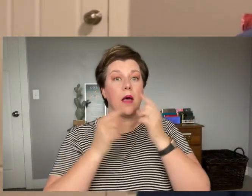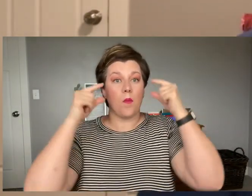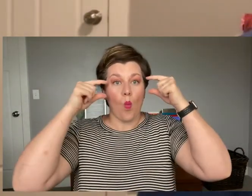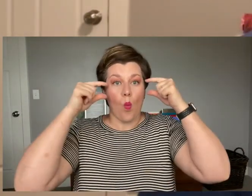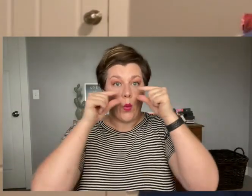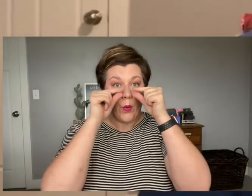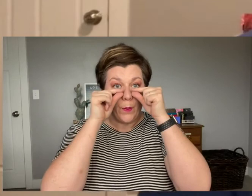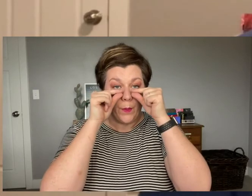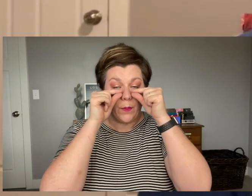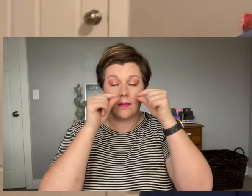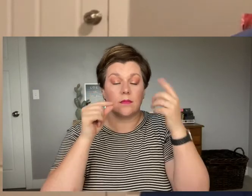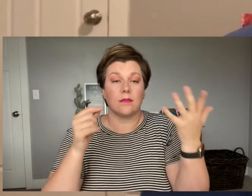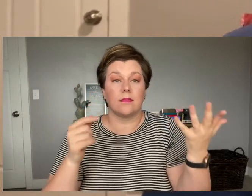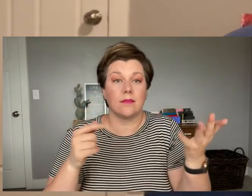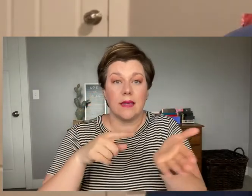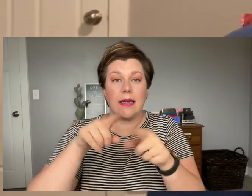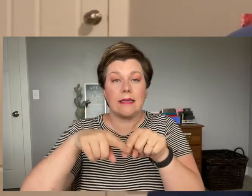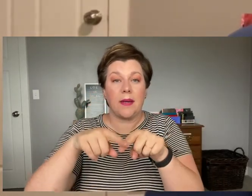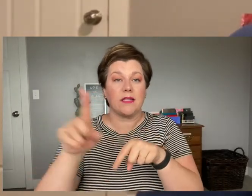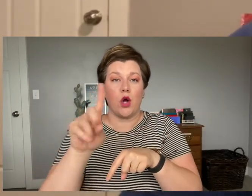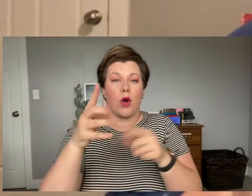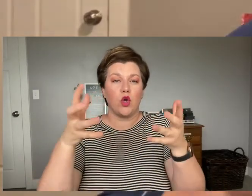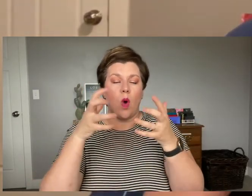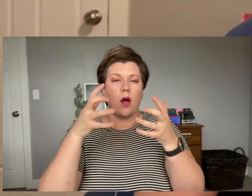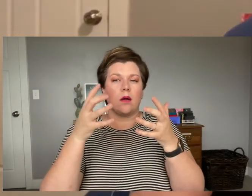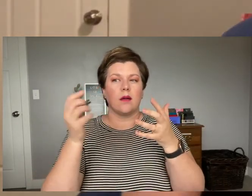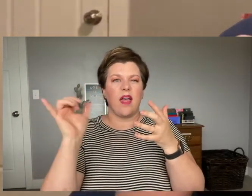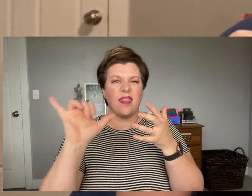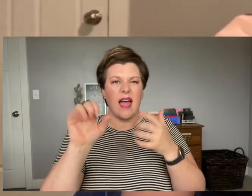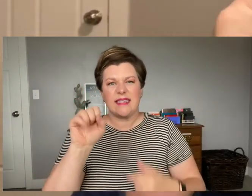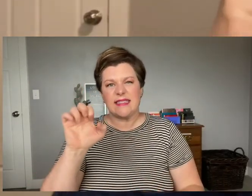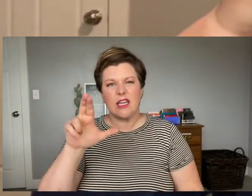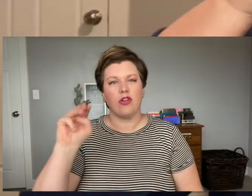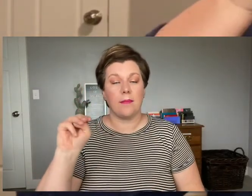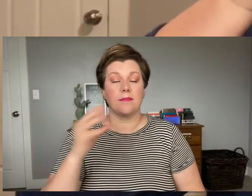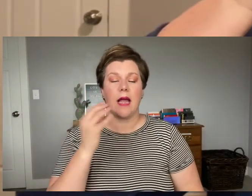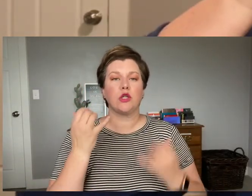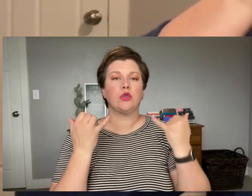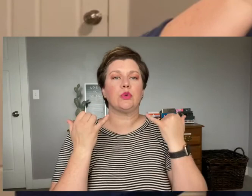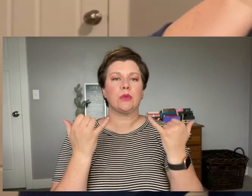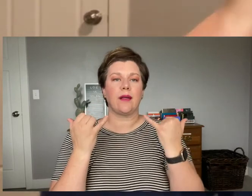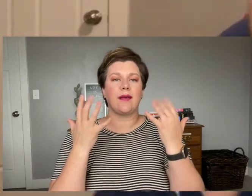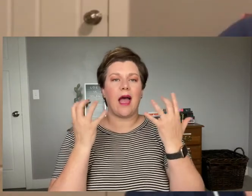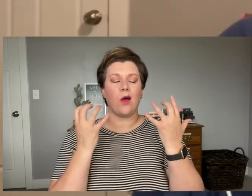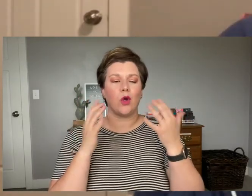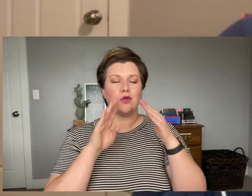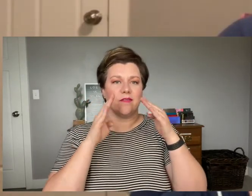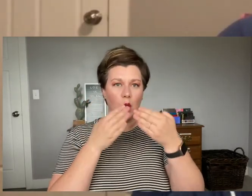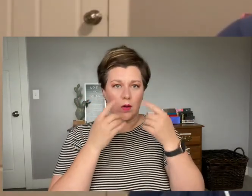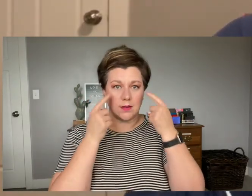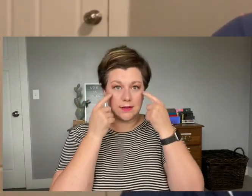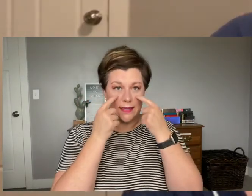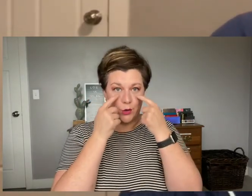deep under my eyes. If you guys liked this video, don't forget to like it, you guys. Hit subscribe, ring